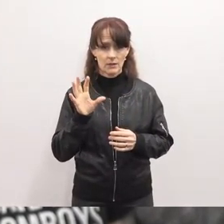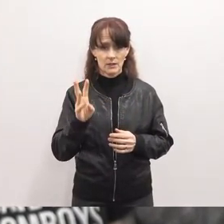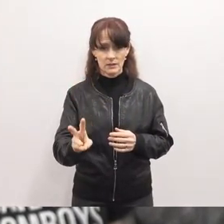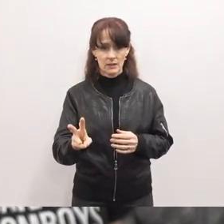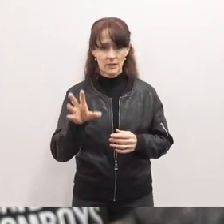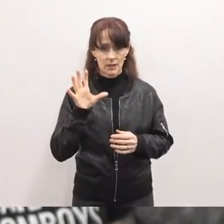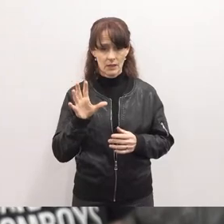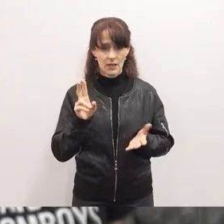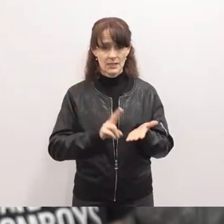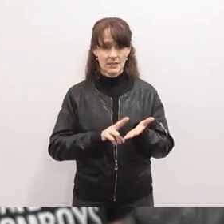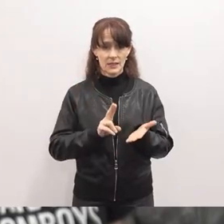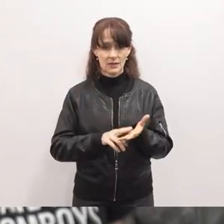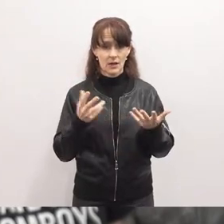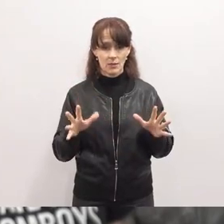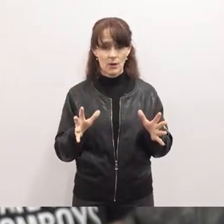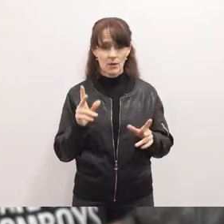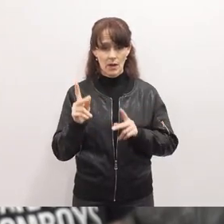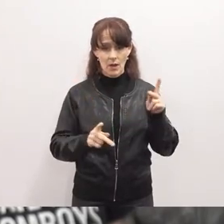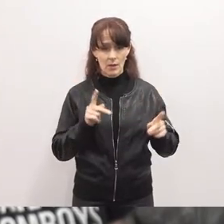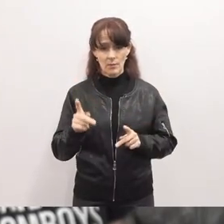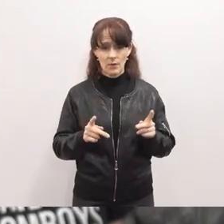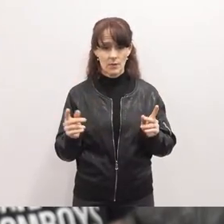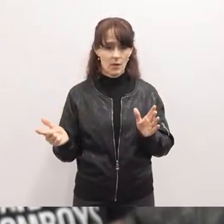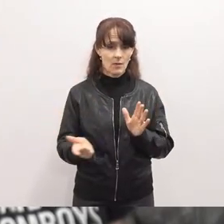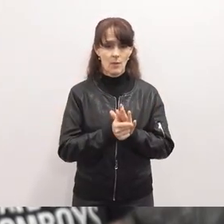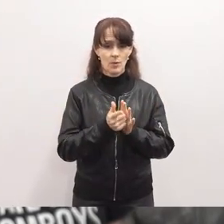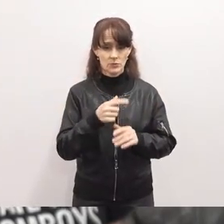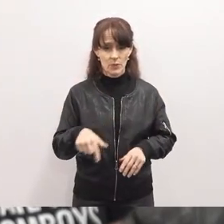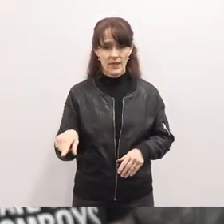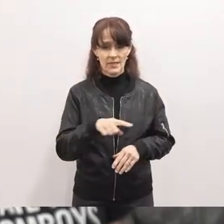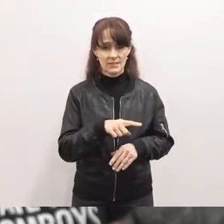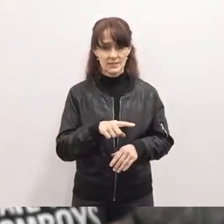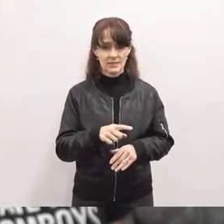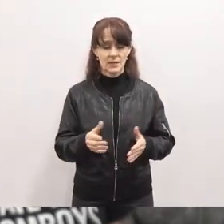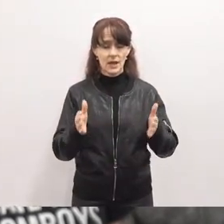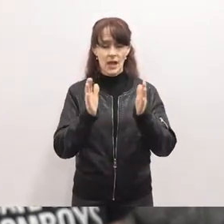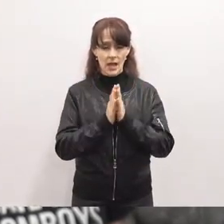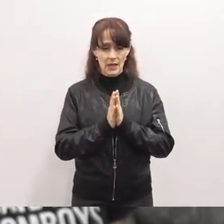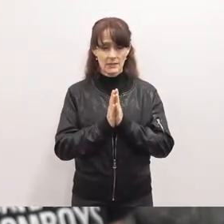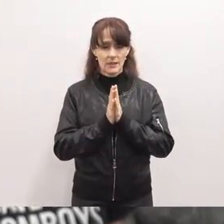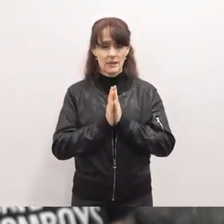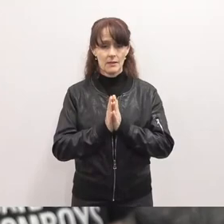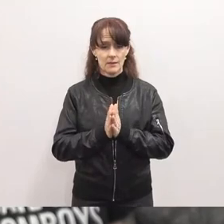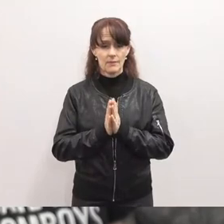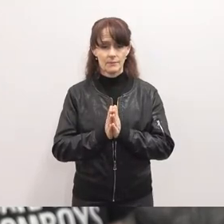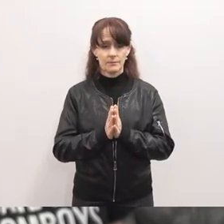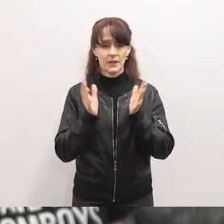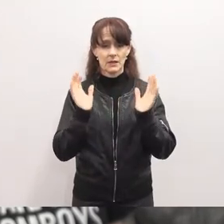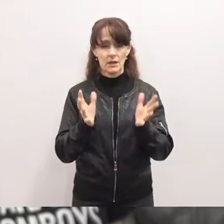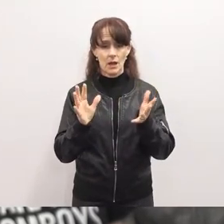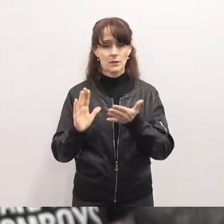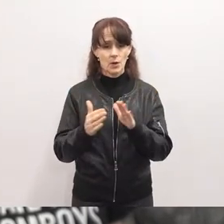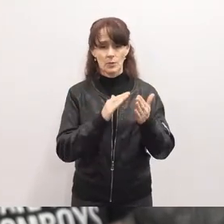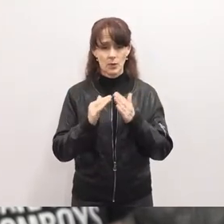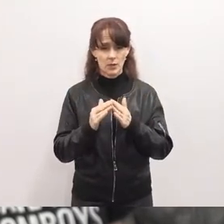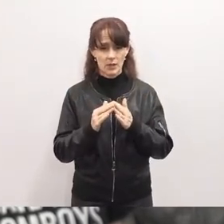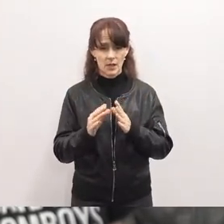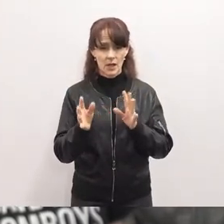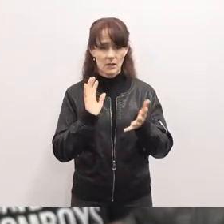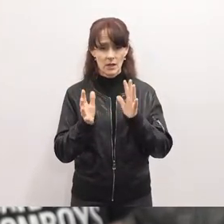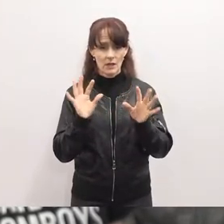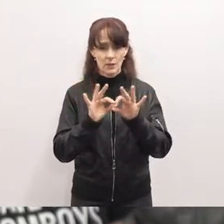600 signatures already of people who are opposed to this. I ask you, please, talk to our community, talk